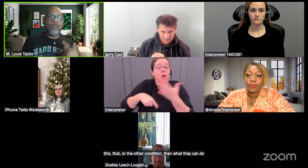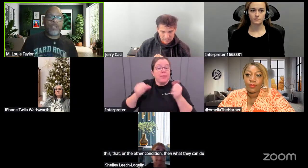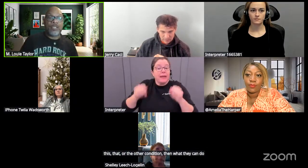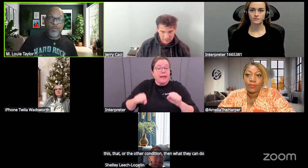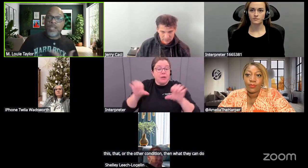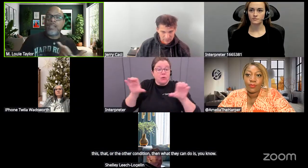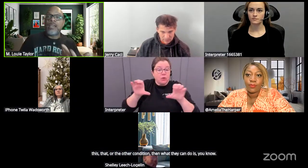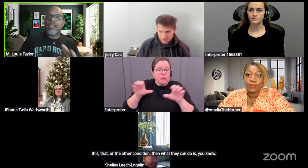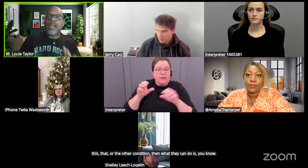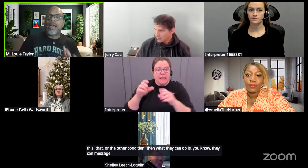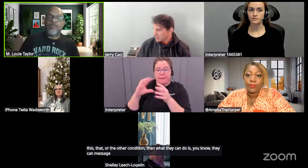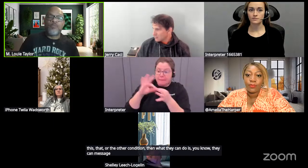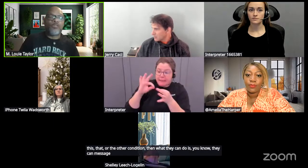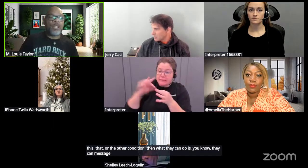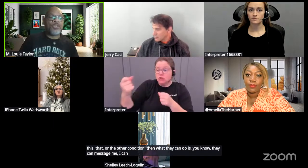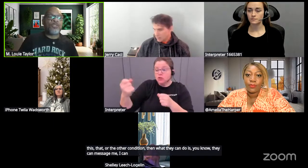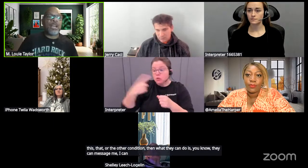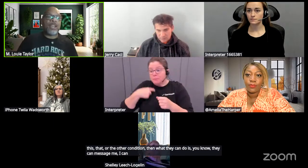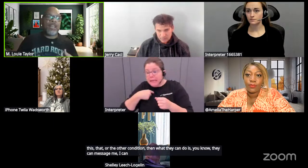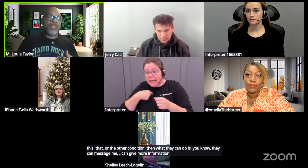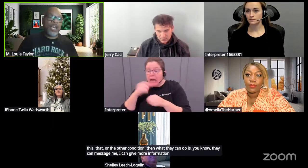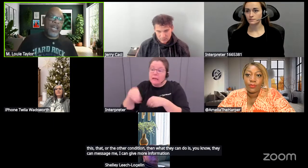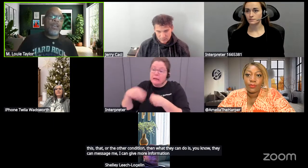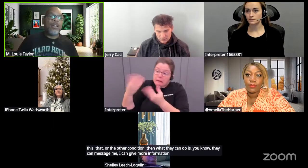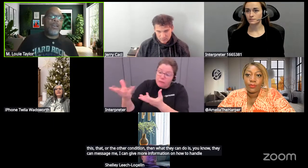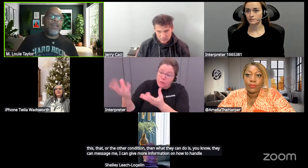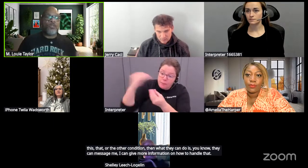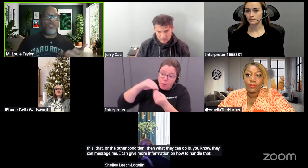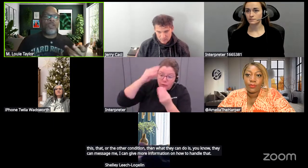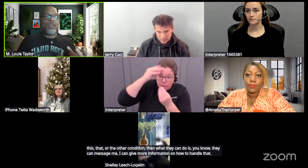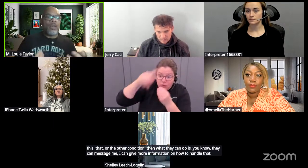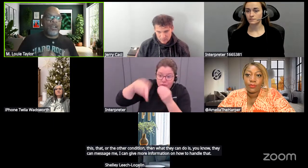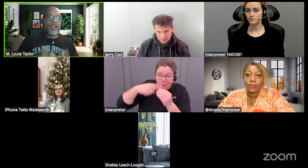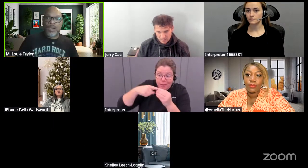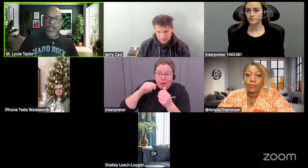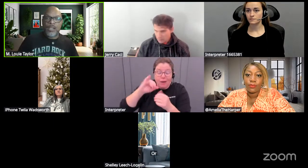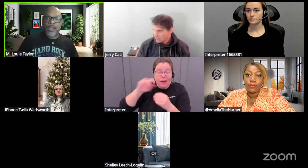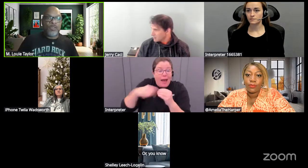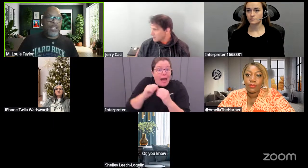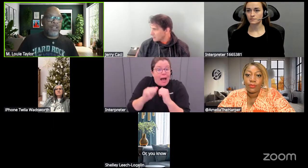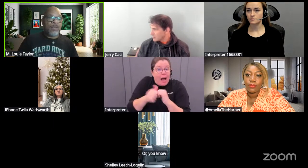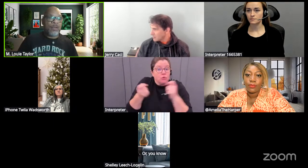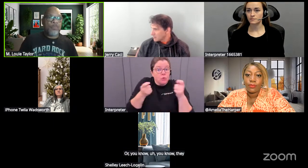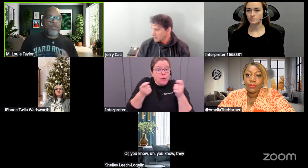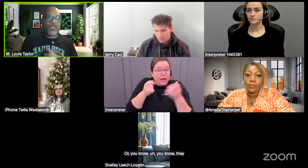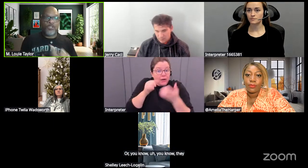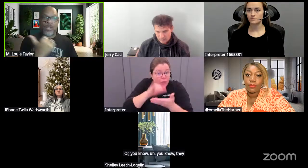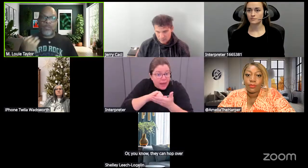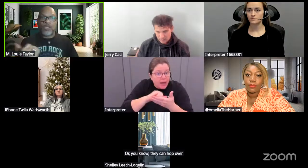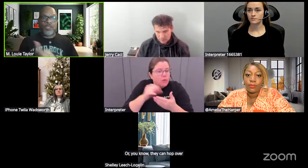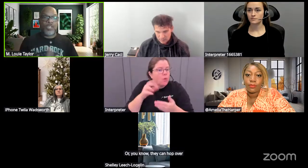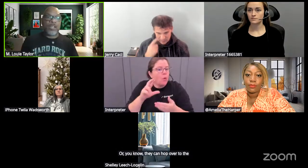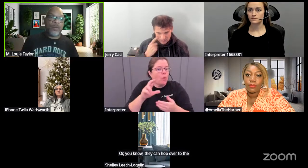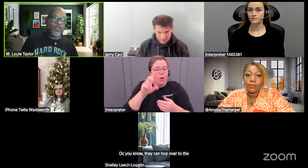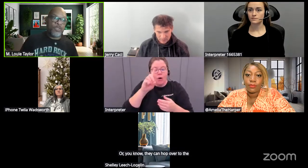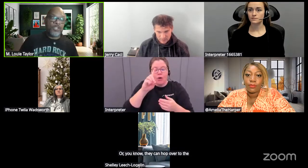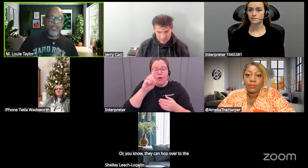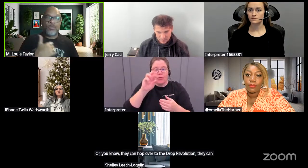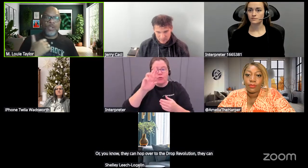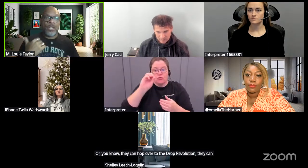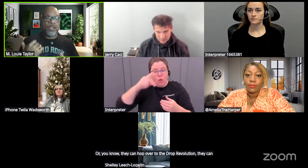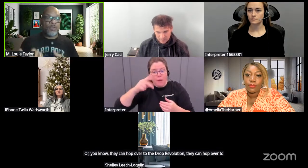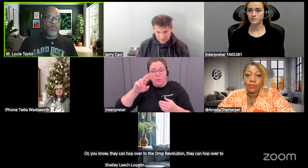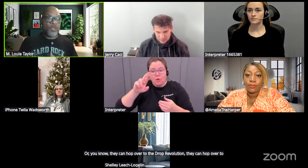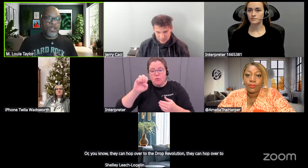they can message me. I can give more information on how to handle that, or they can hop over to the Drop Revolution. They can hop over